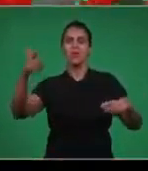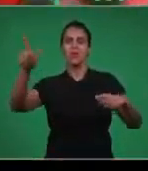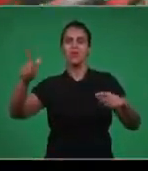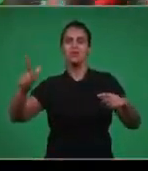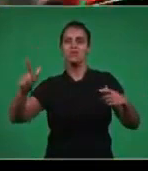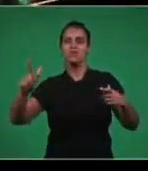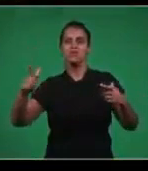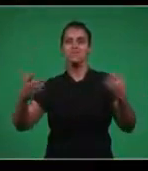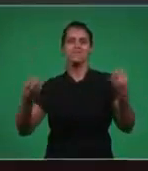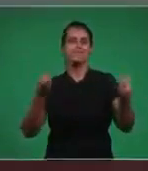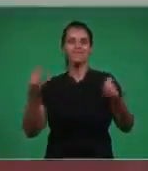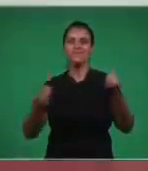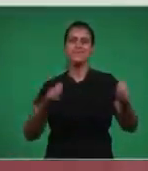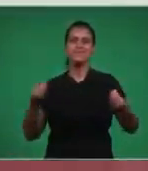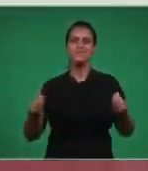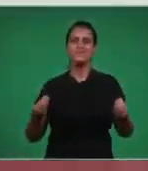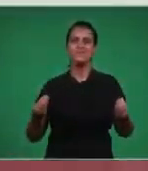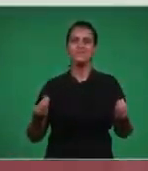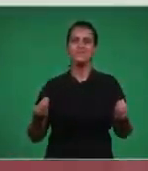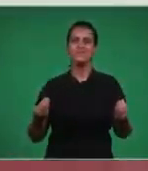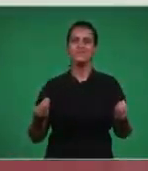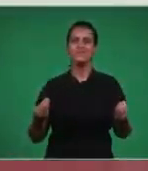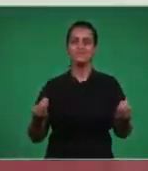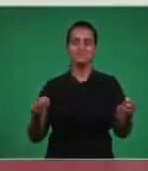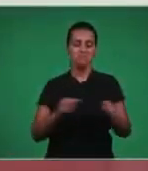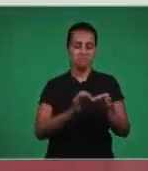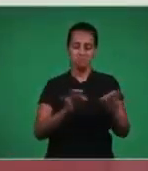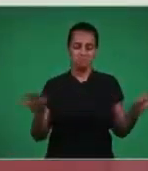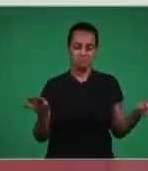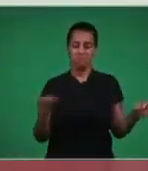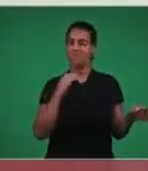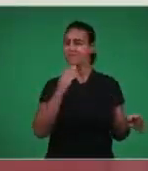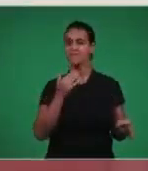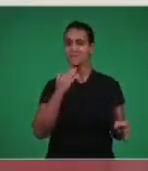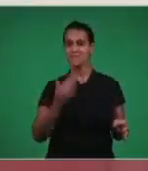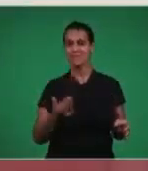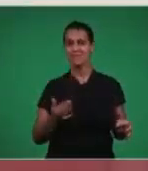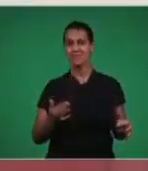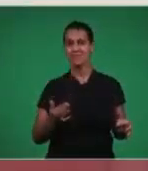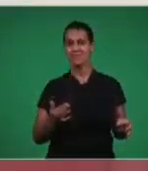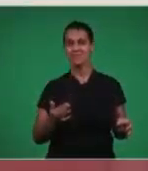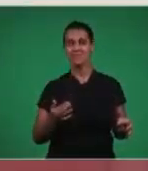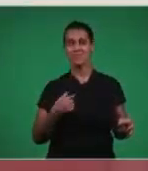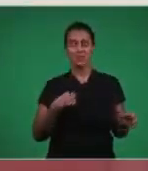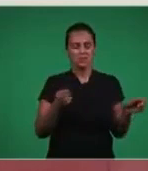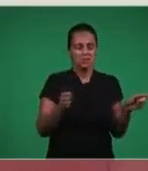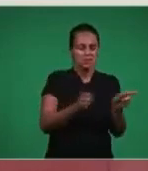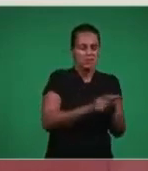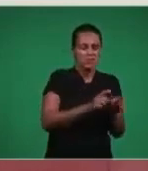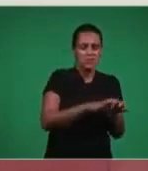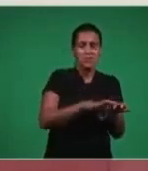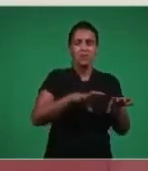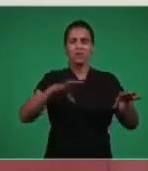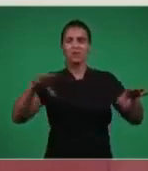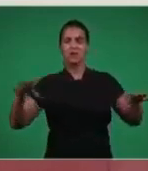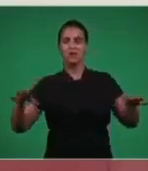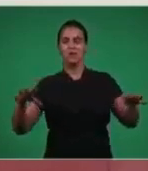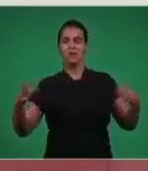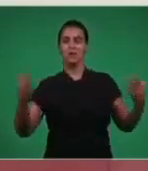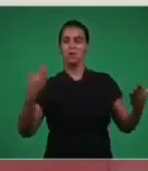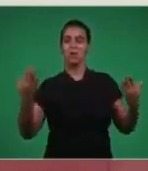also measure it. I can understand that in my head, from the micro to the